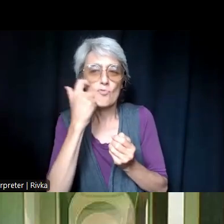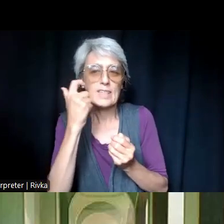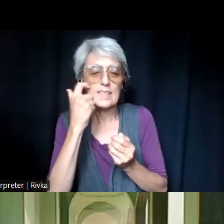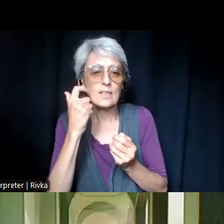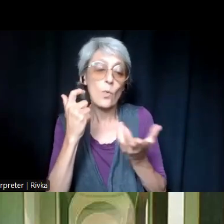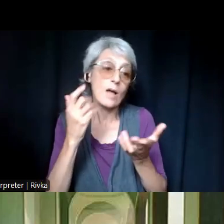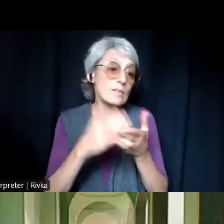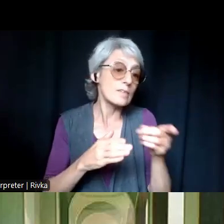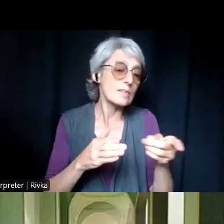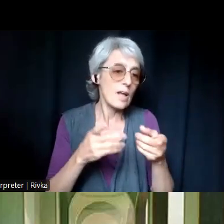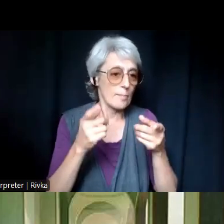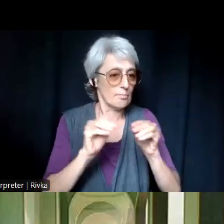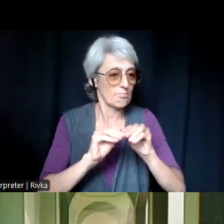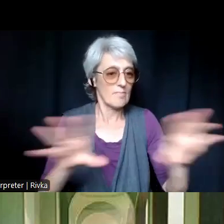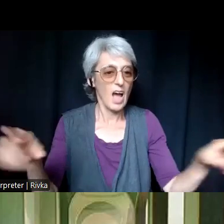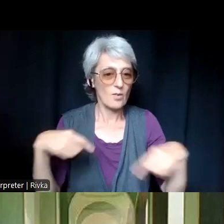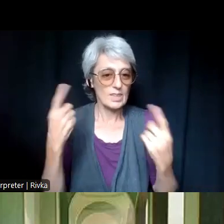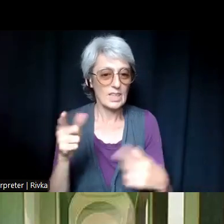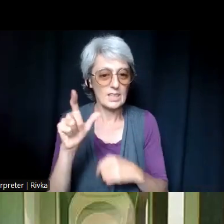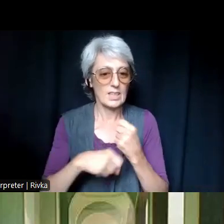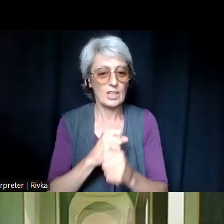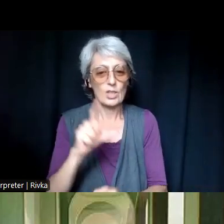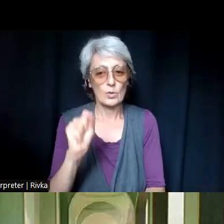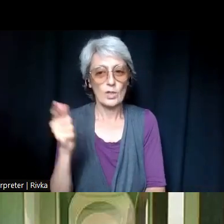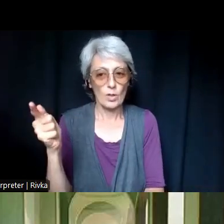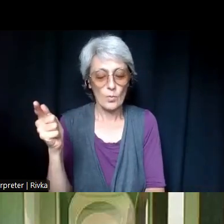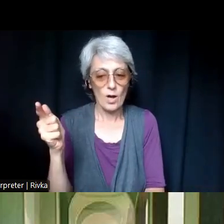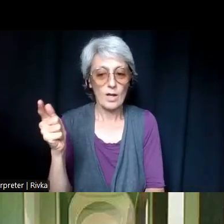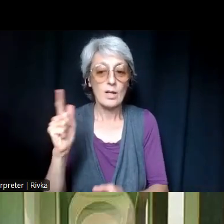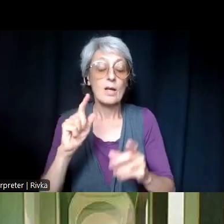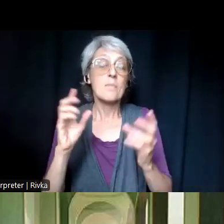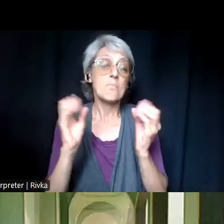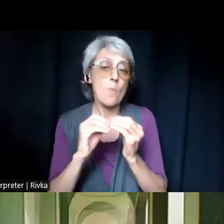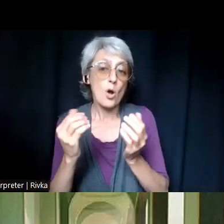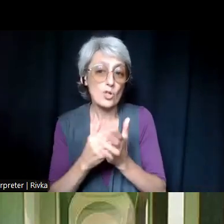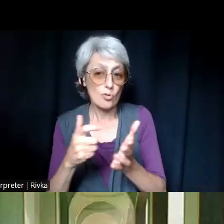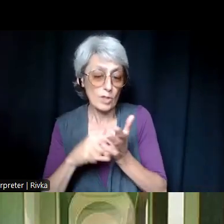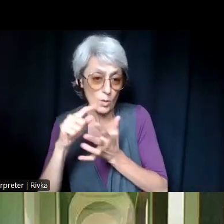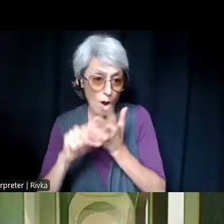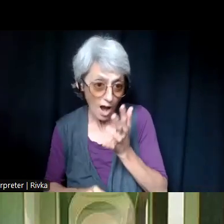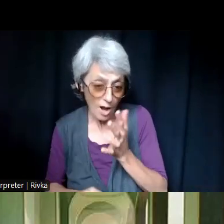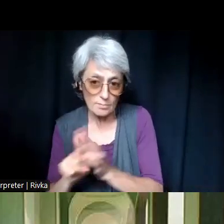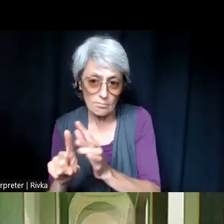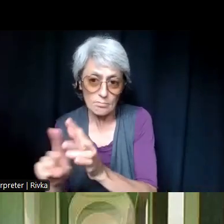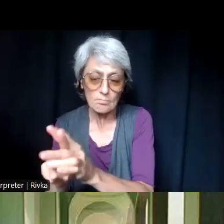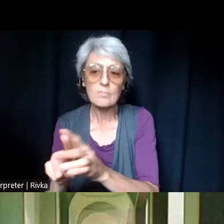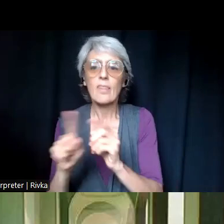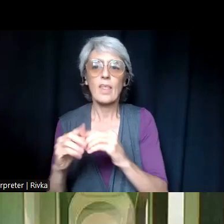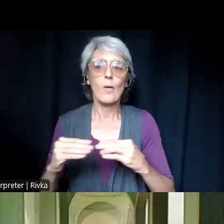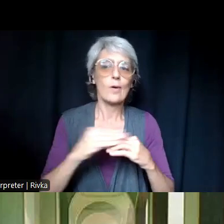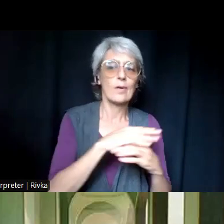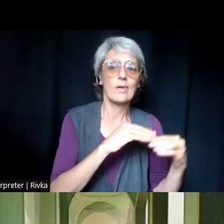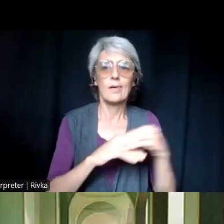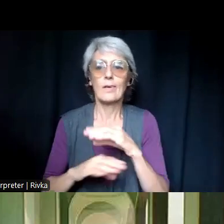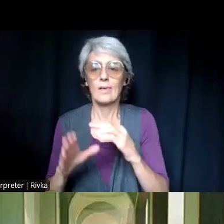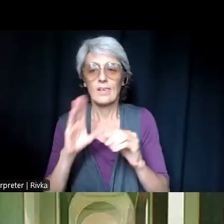since 2021, but a few of the newer requirements that intersect with our discussion today.